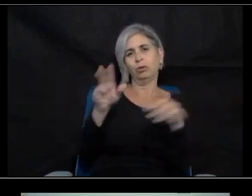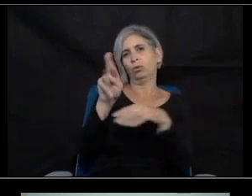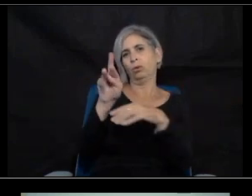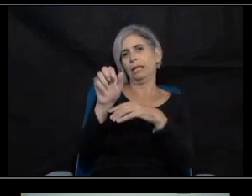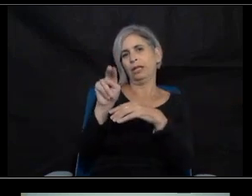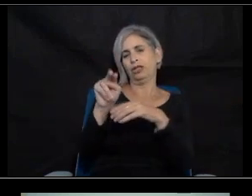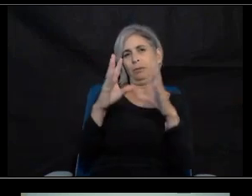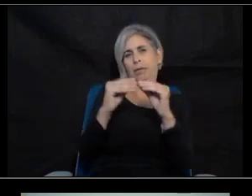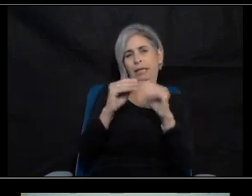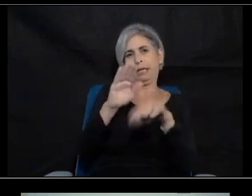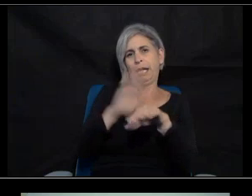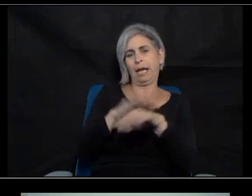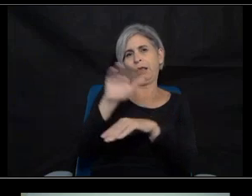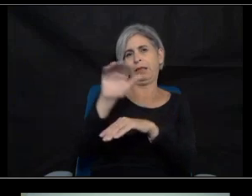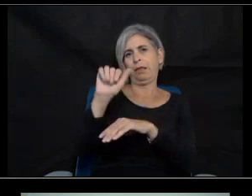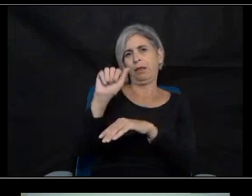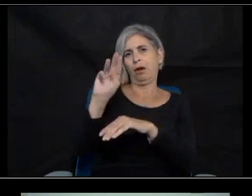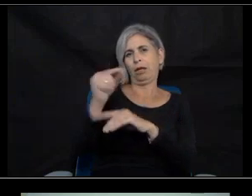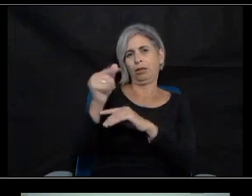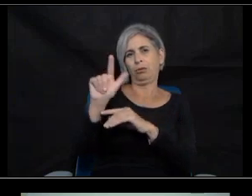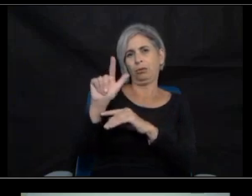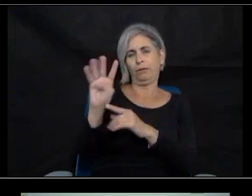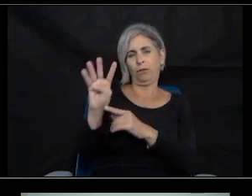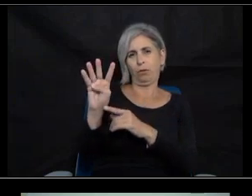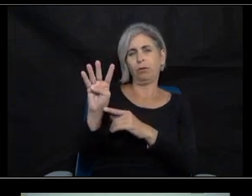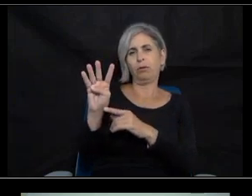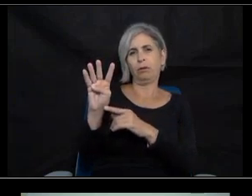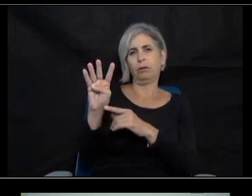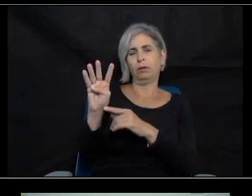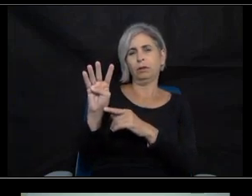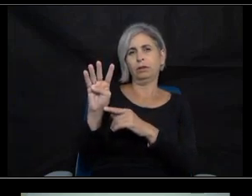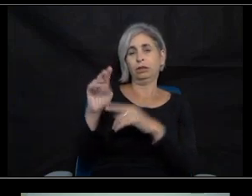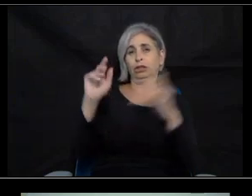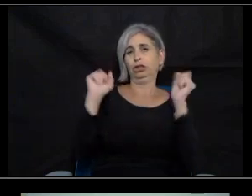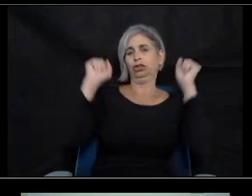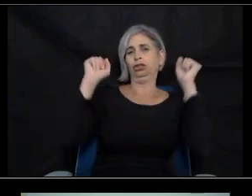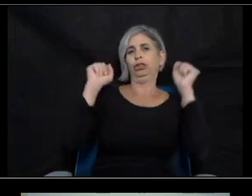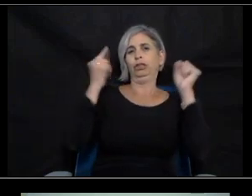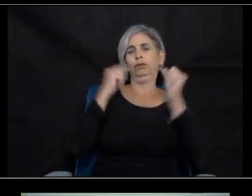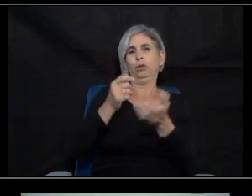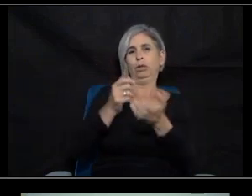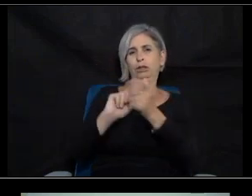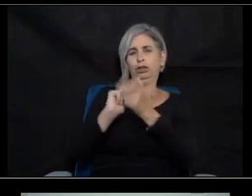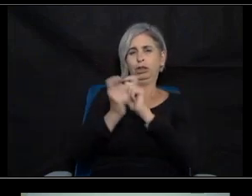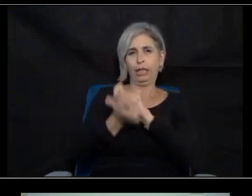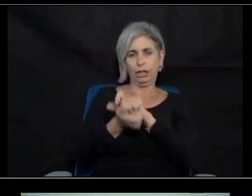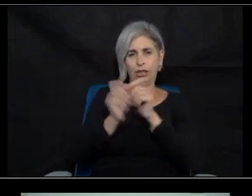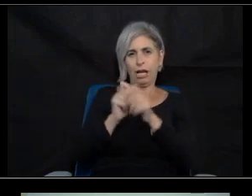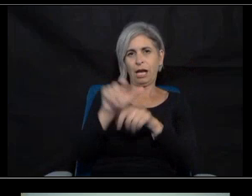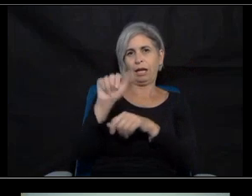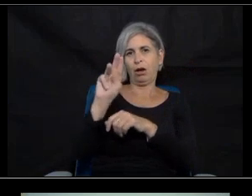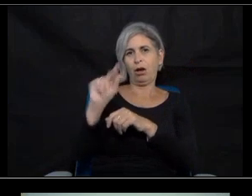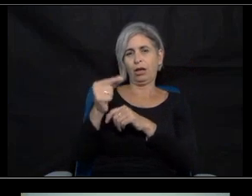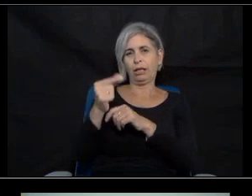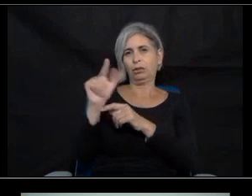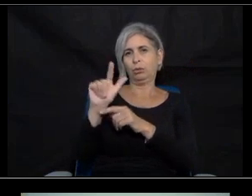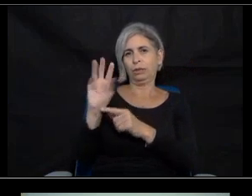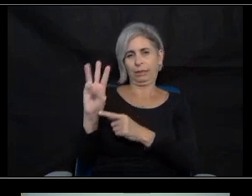August 24th. I attended the Suits for Seniors Cheers for Change event on August 26th.